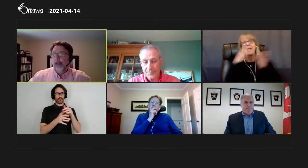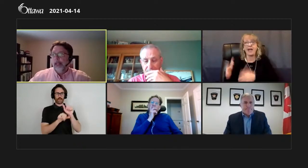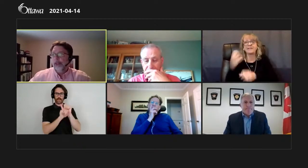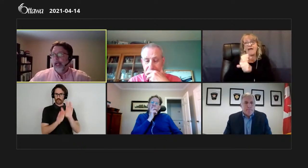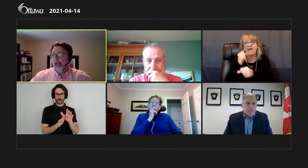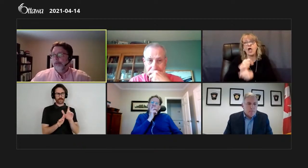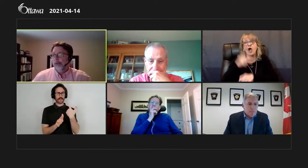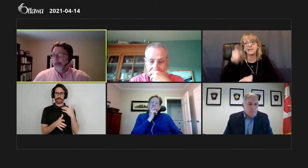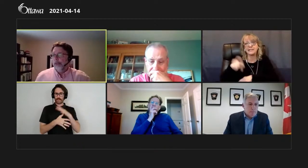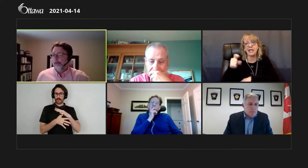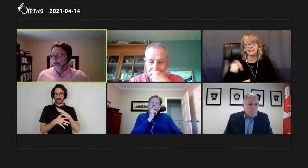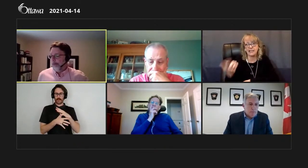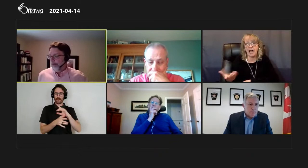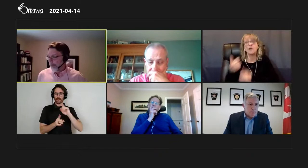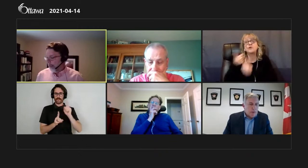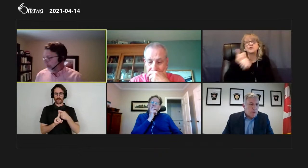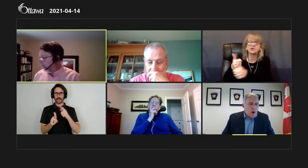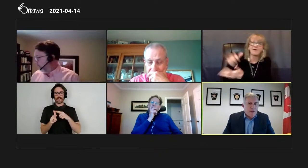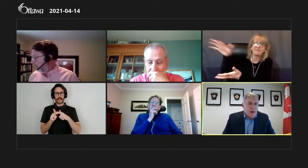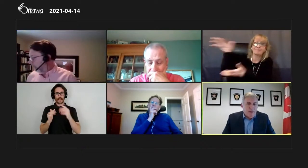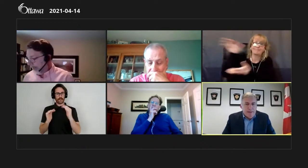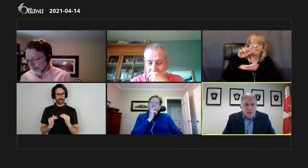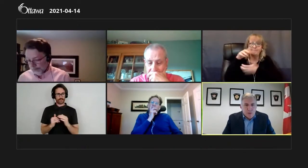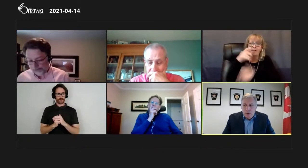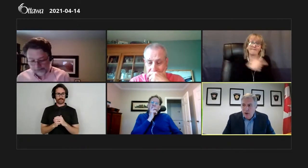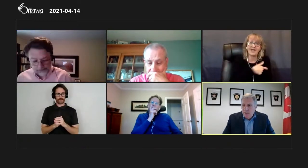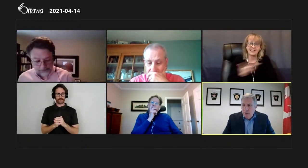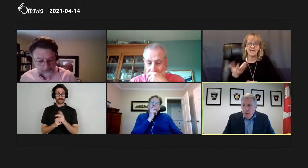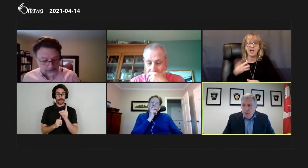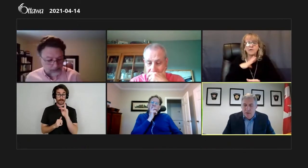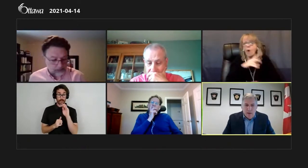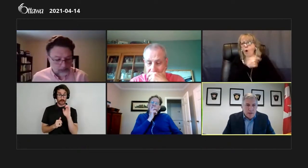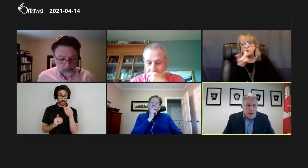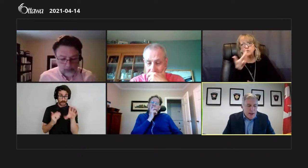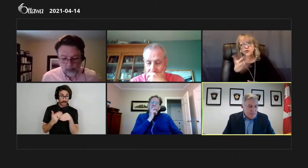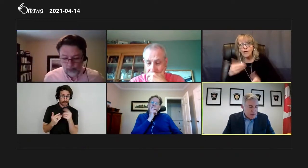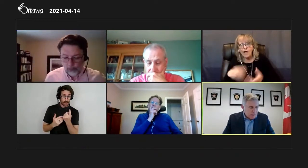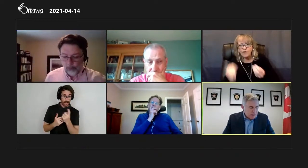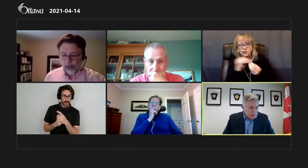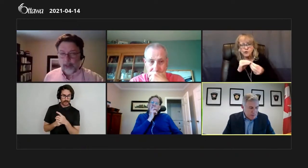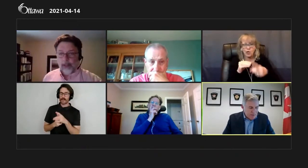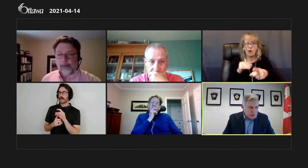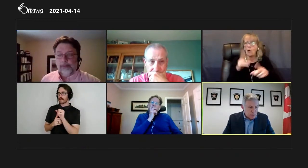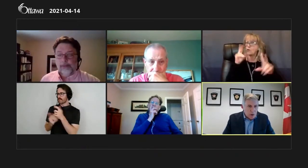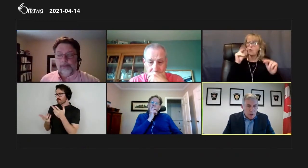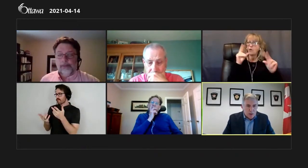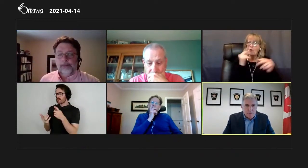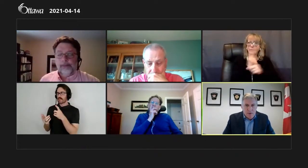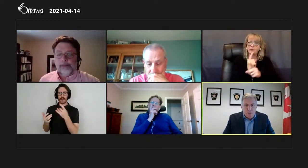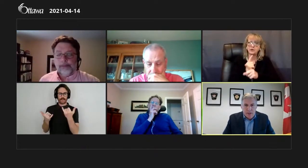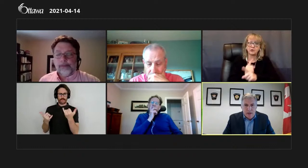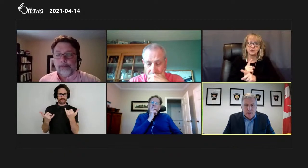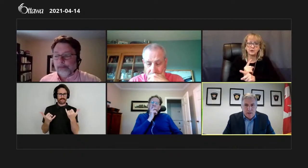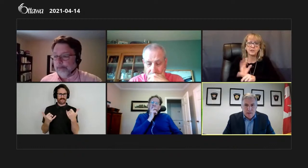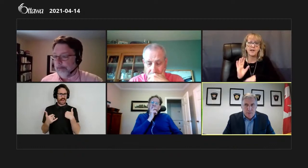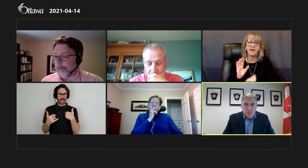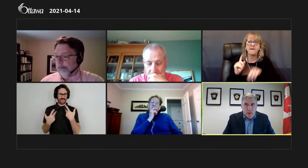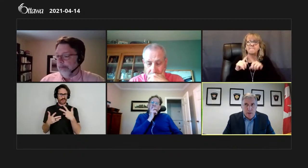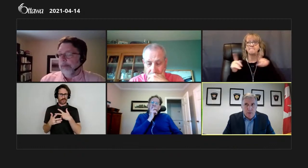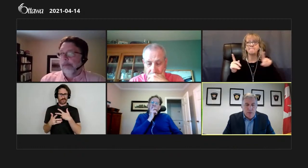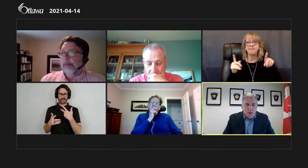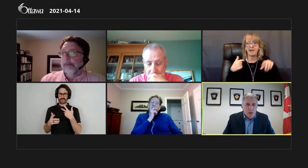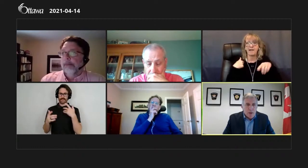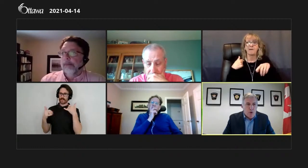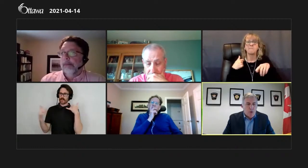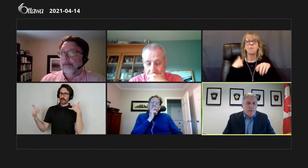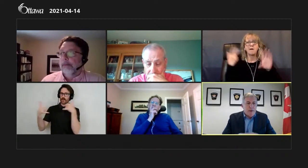do you have anything else to add from the EOC? No, I think that's well covered. The only thing is I have been on some of the provincial calls, and maybe related to this, when we do